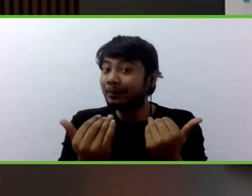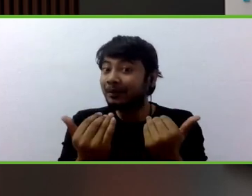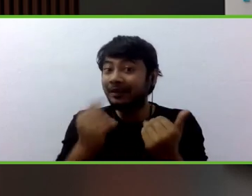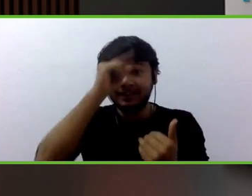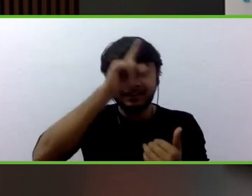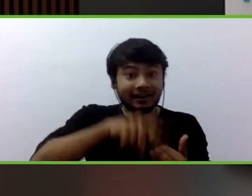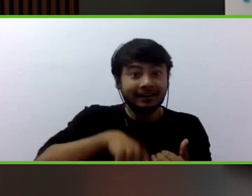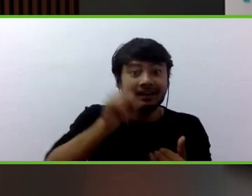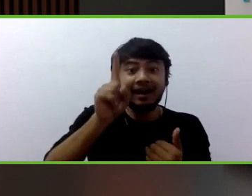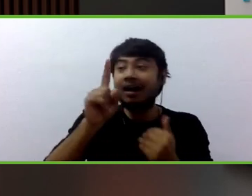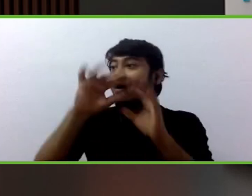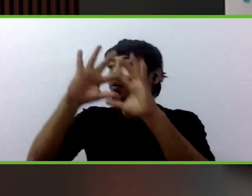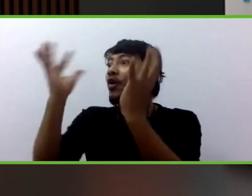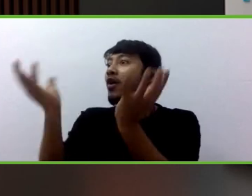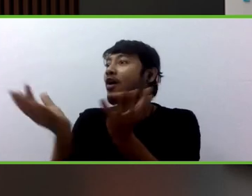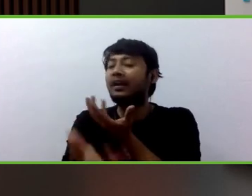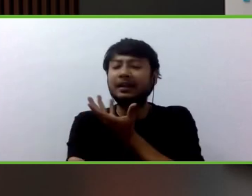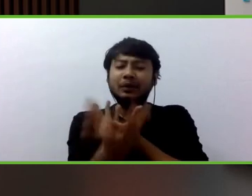inclusive?